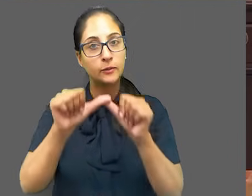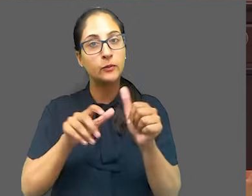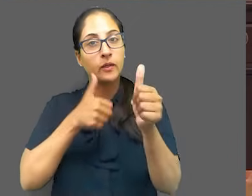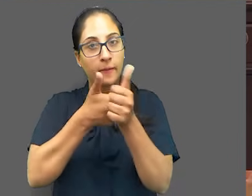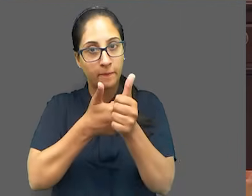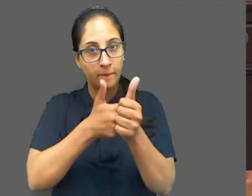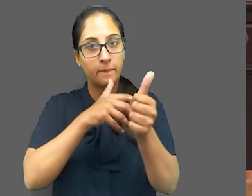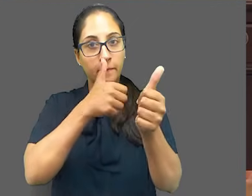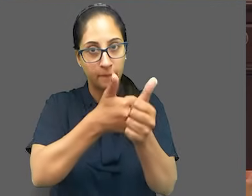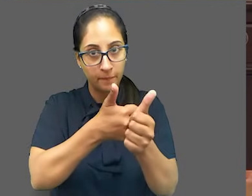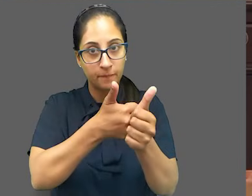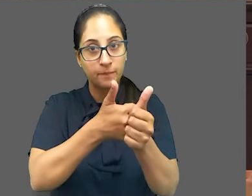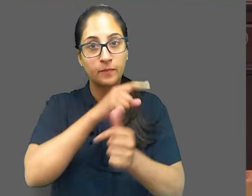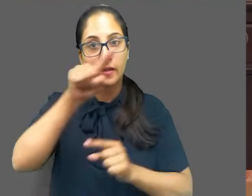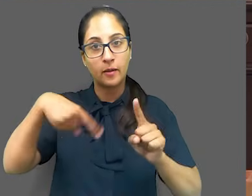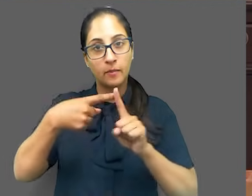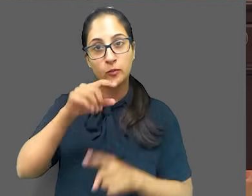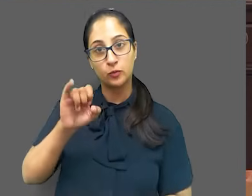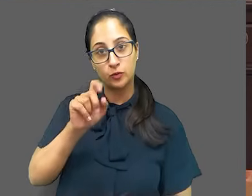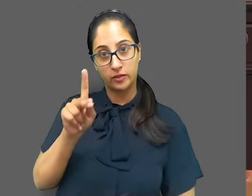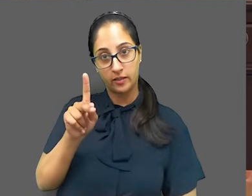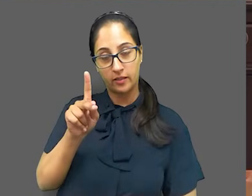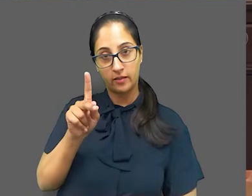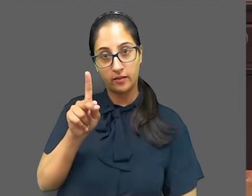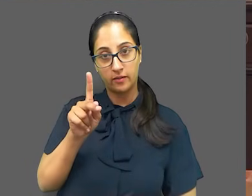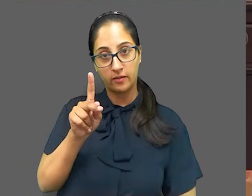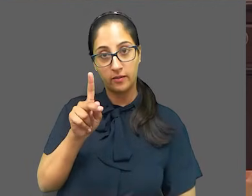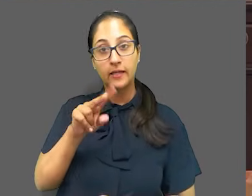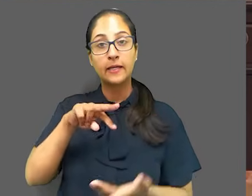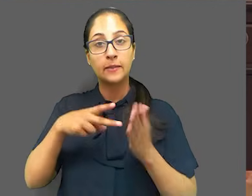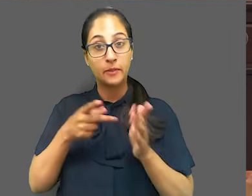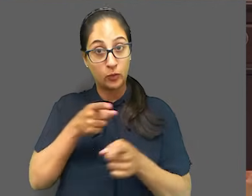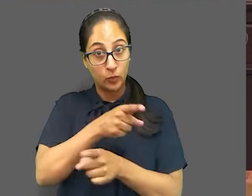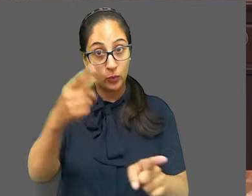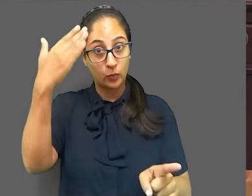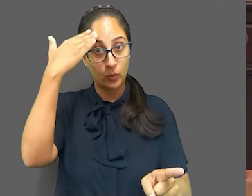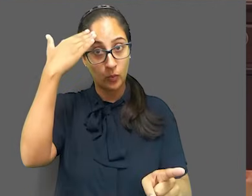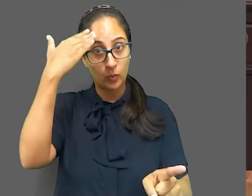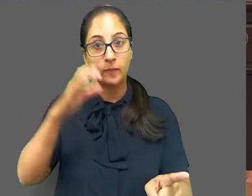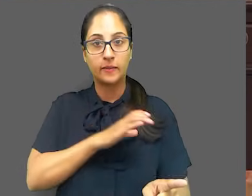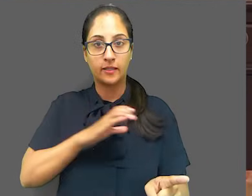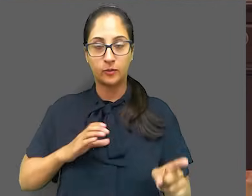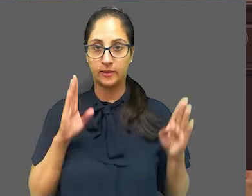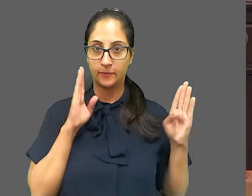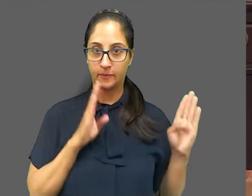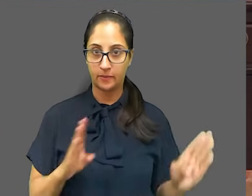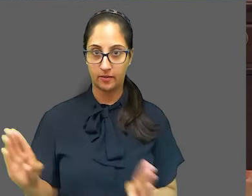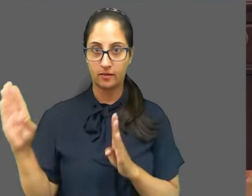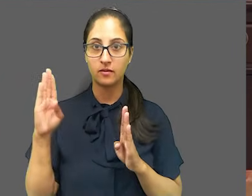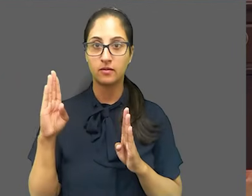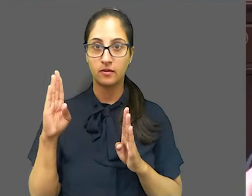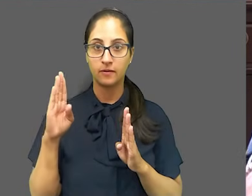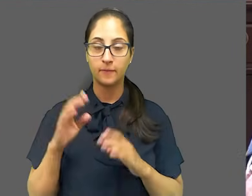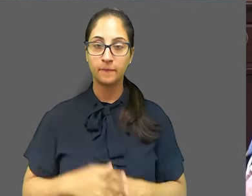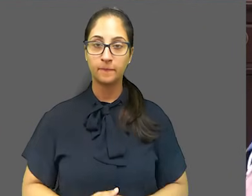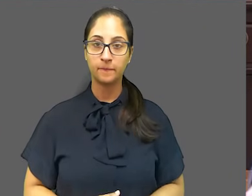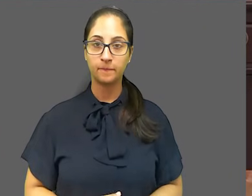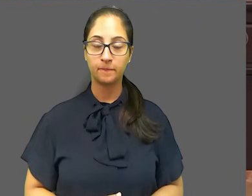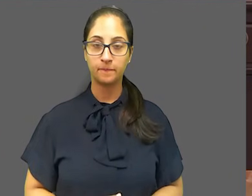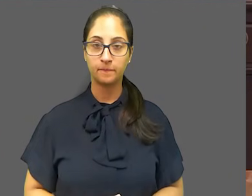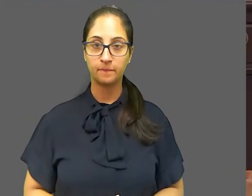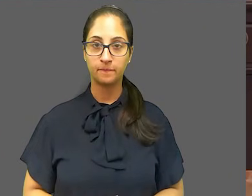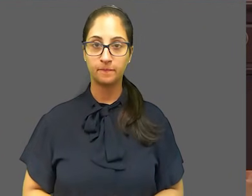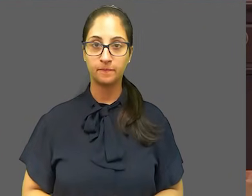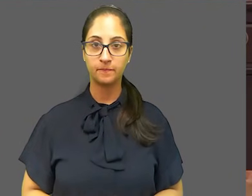Jamaat Khana facilities so that the Jamaat is always fully aware of our thinking surrounding the environment